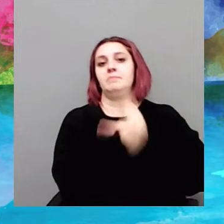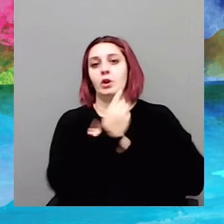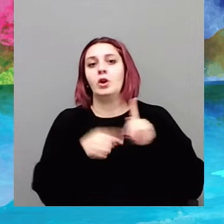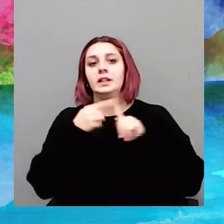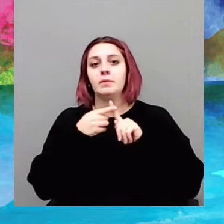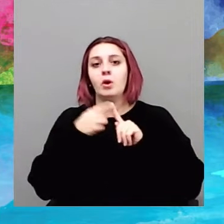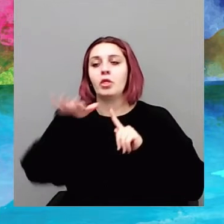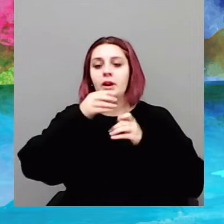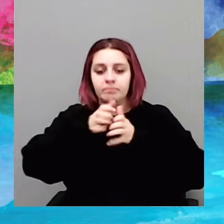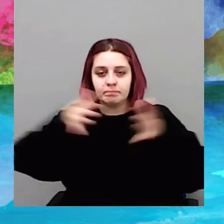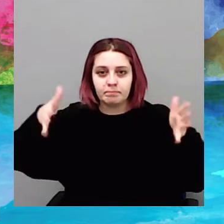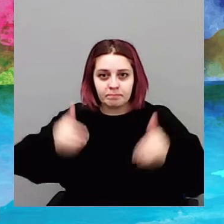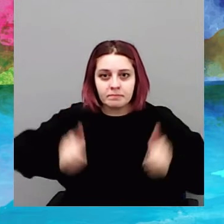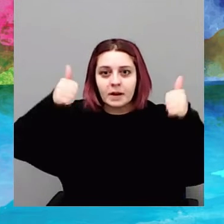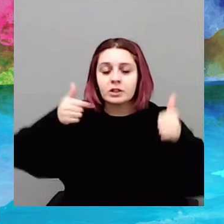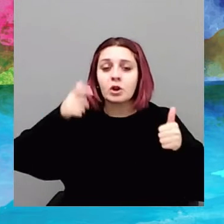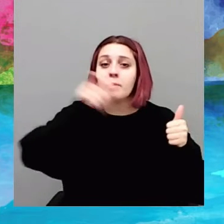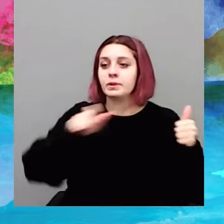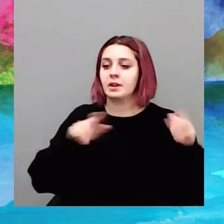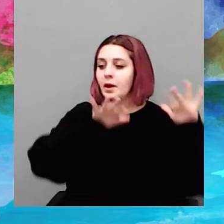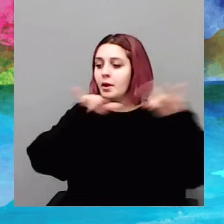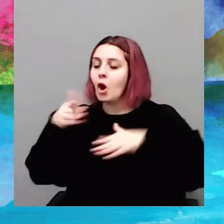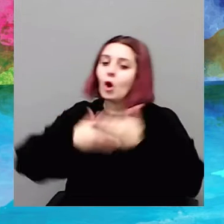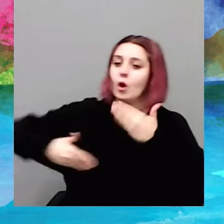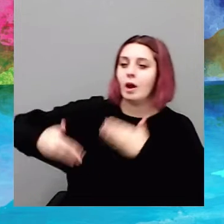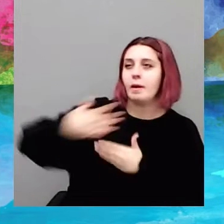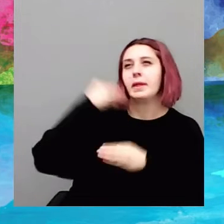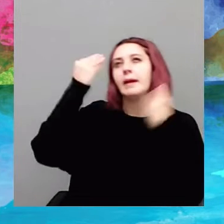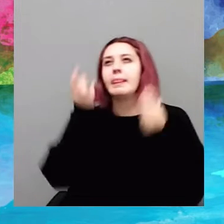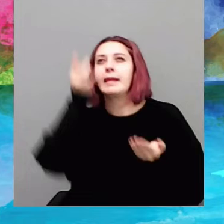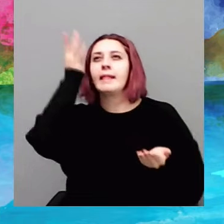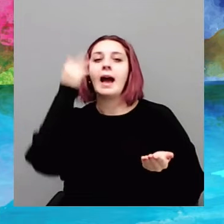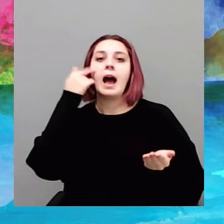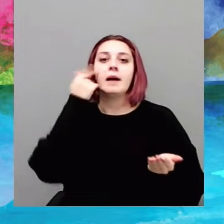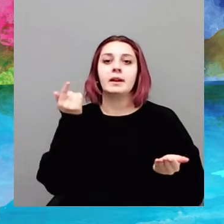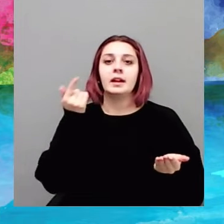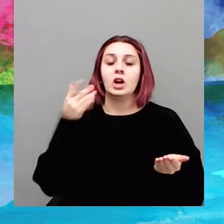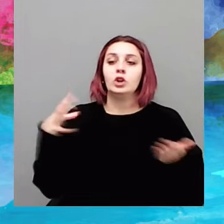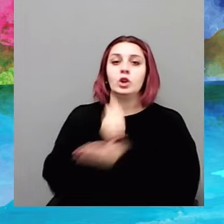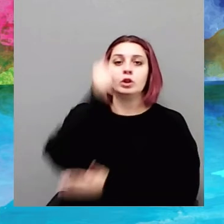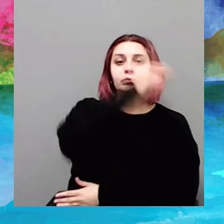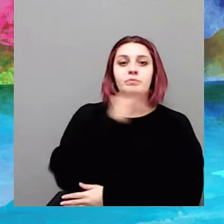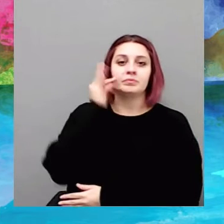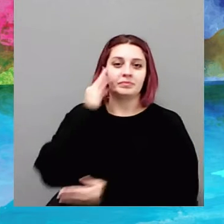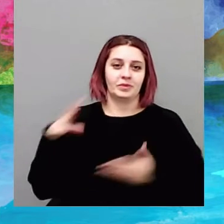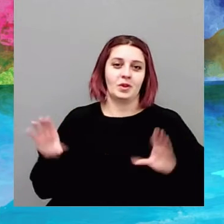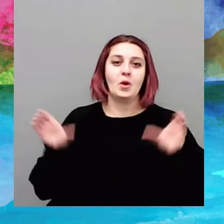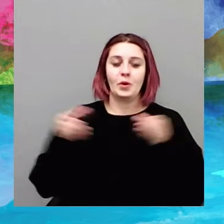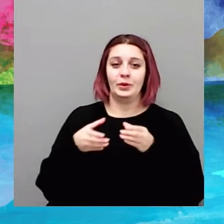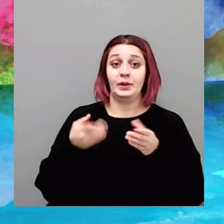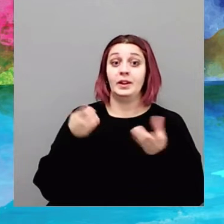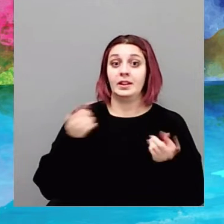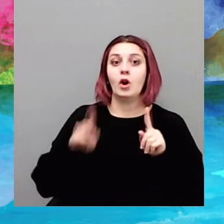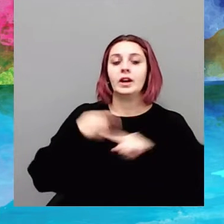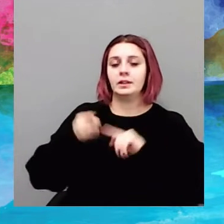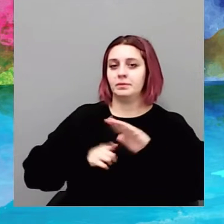find the sponsors so that we can work in an open space where people can come in and